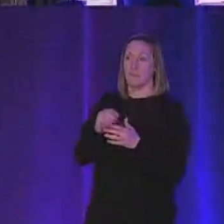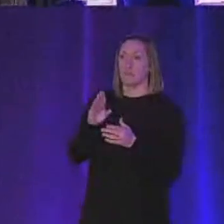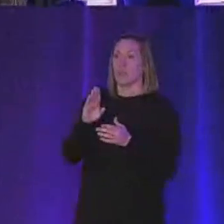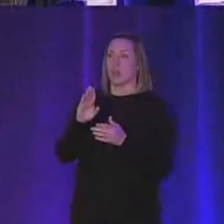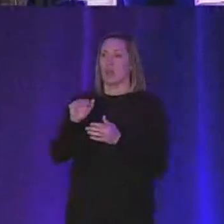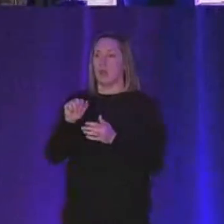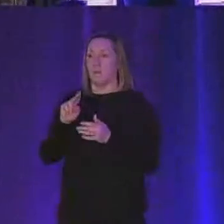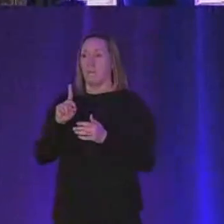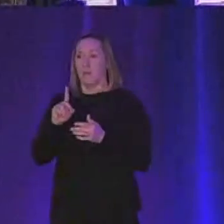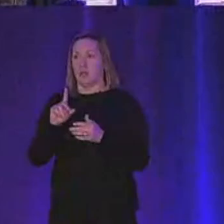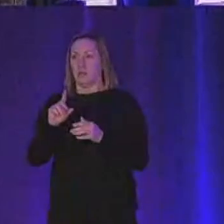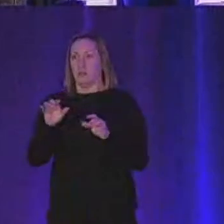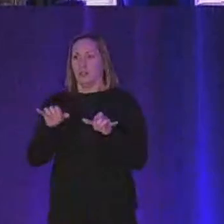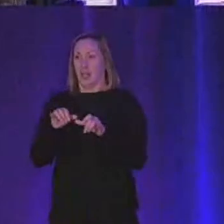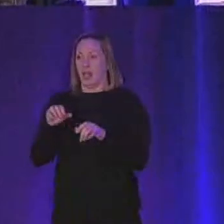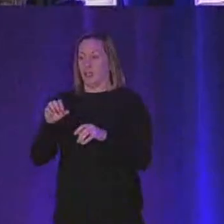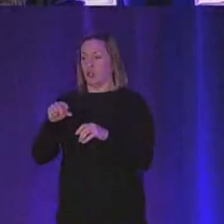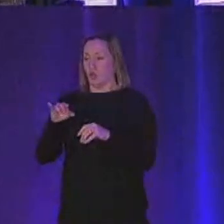go start a dev server,